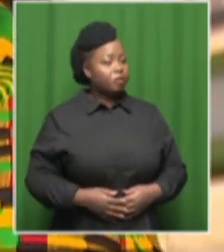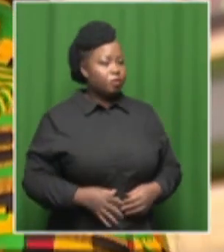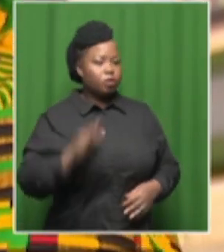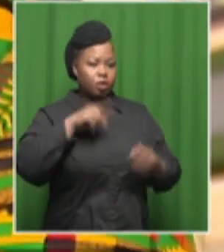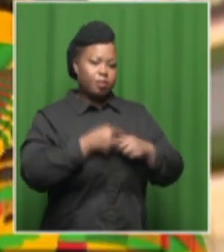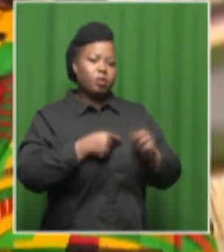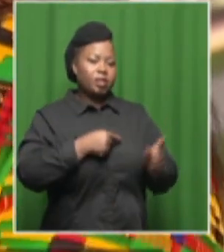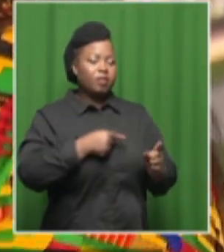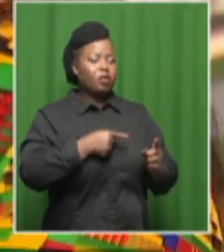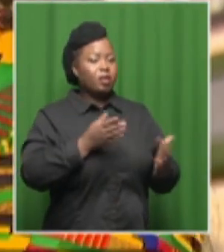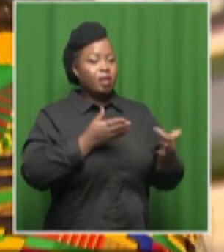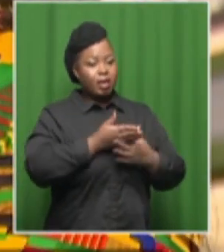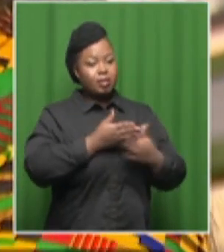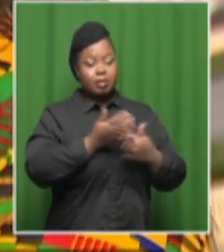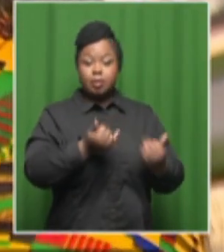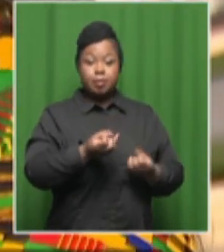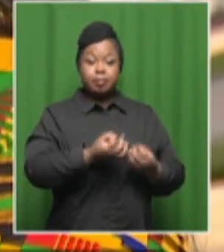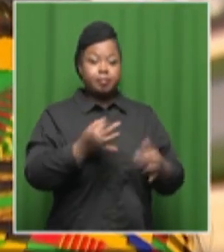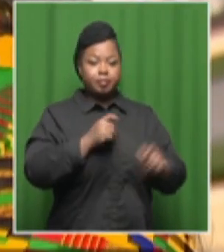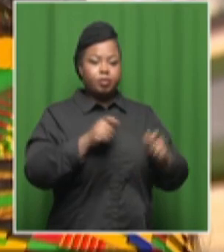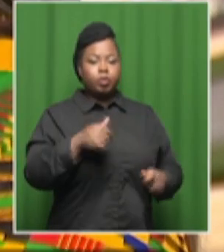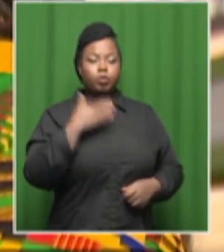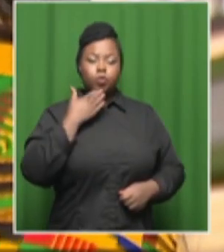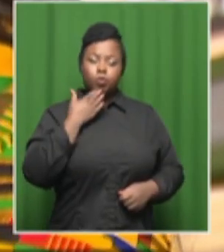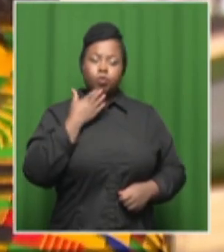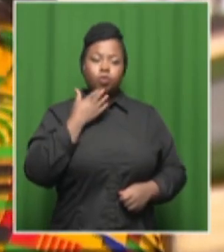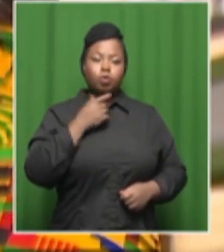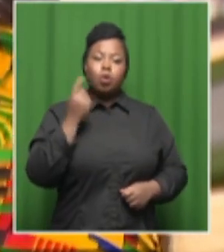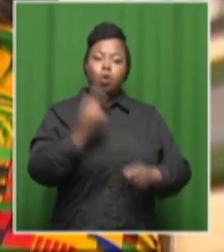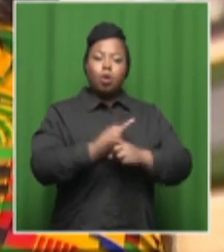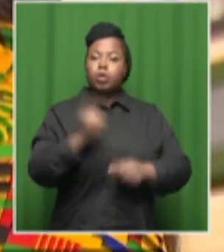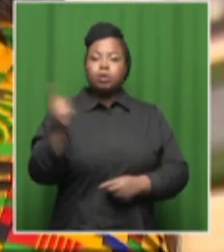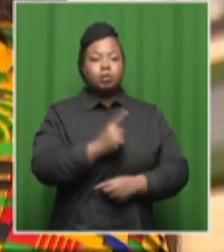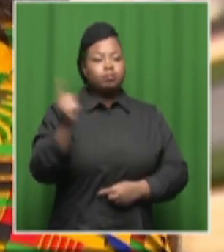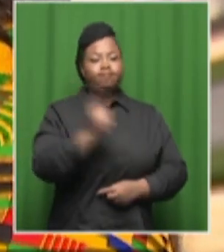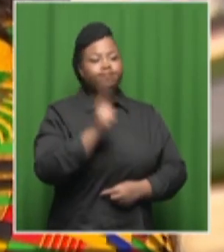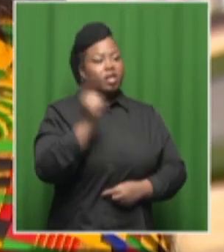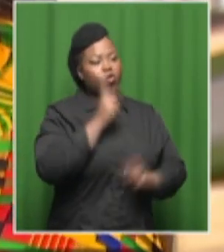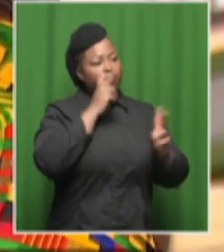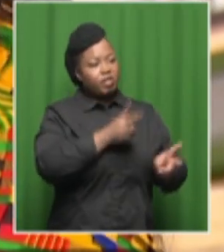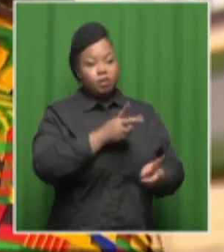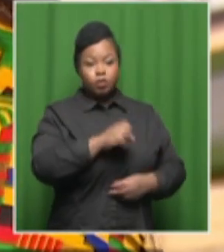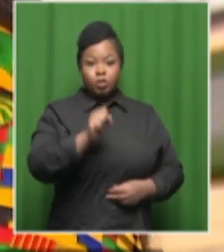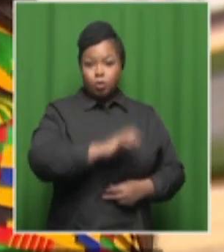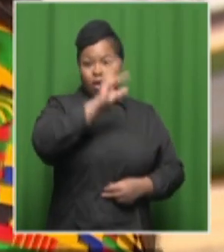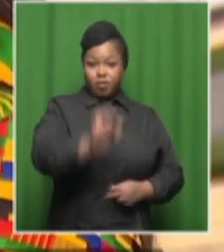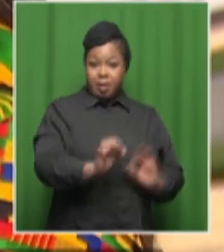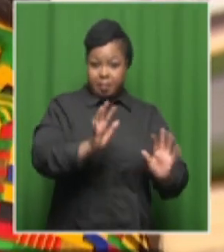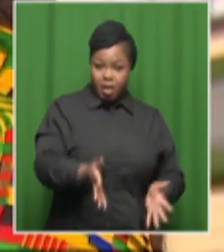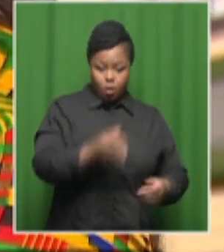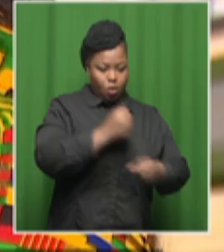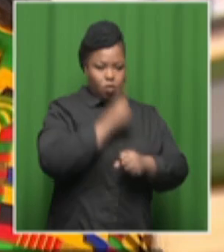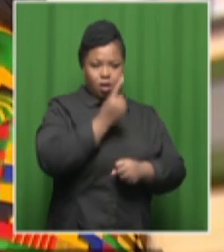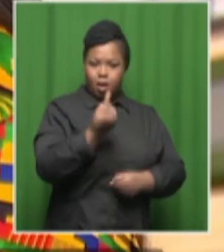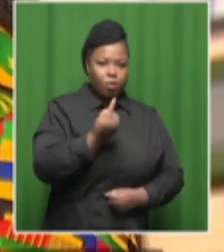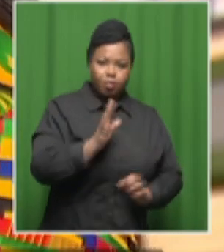access and even volumes of people that visit this or frequent this centre, it's not limited to South Africa, it's not limited to Gauteng alone or